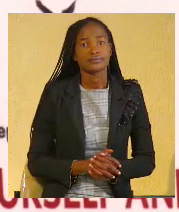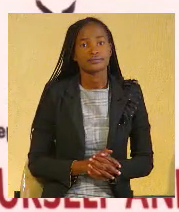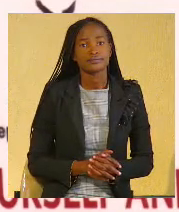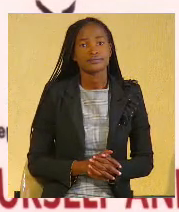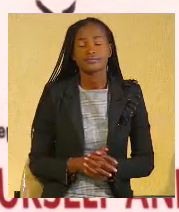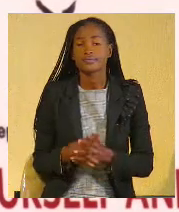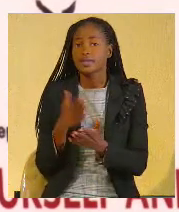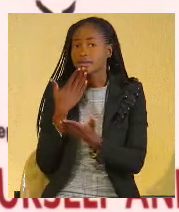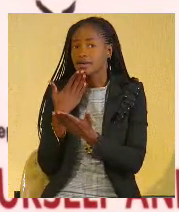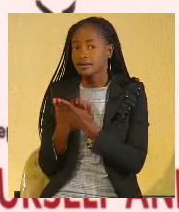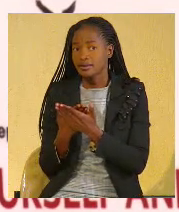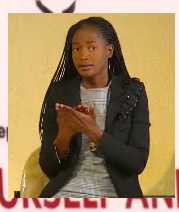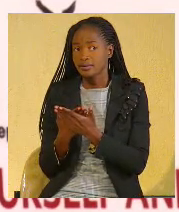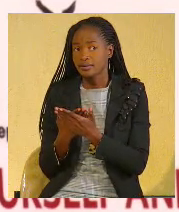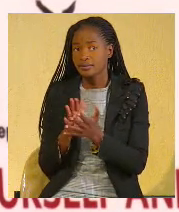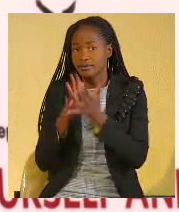Thank you very much,